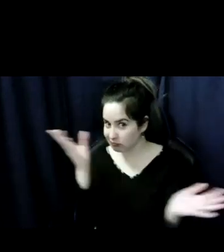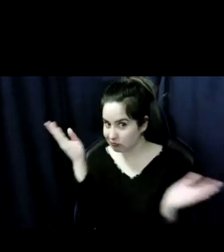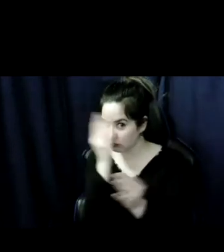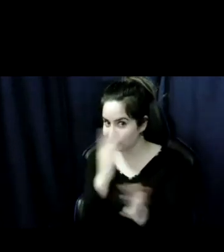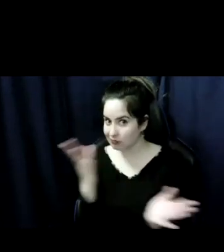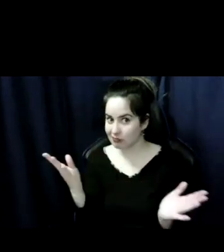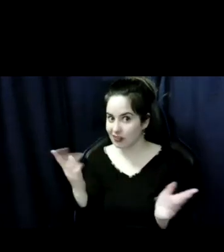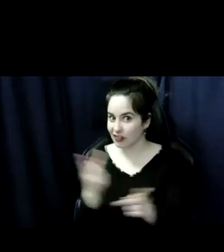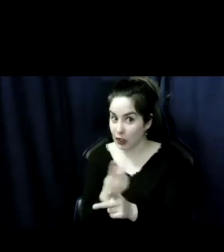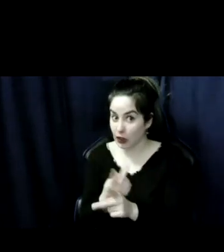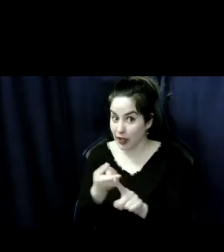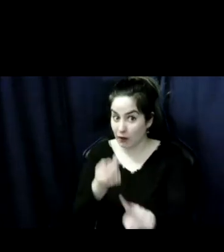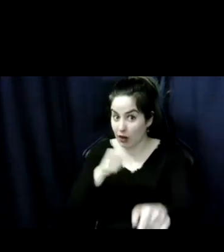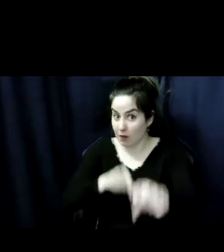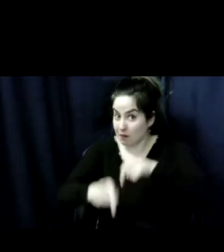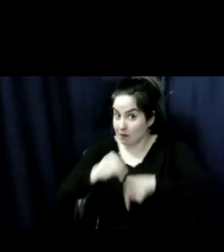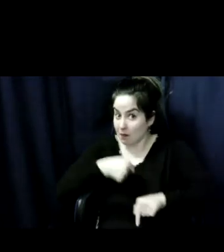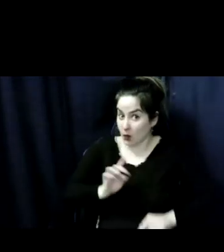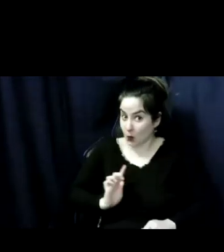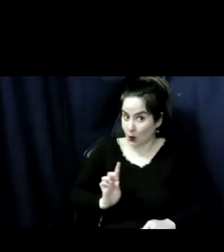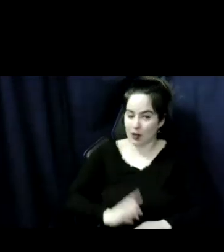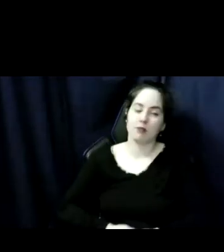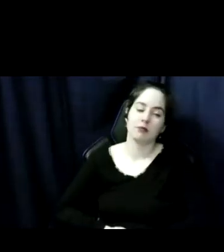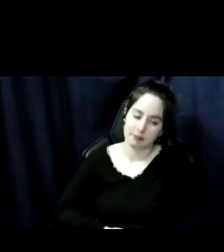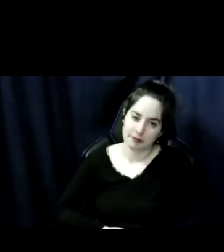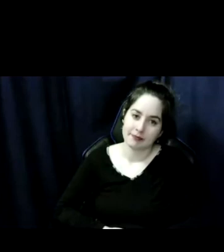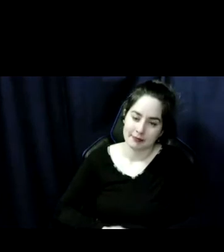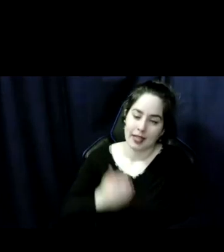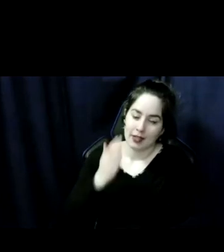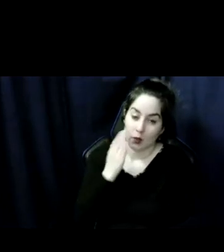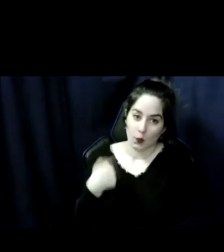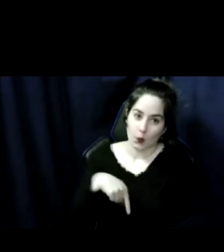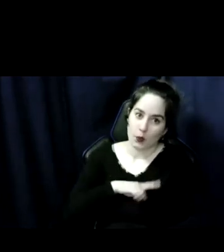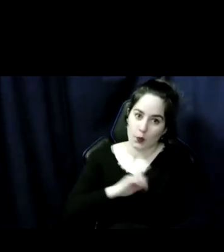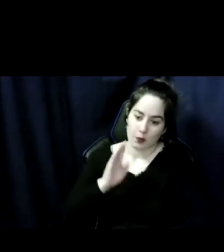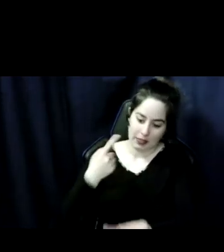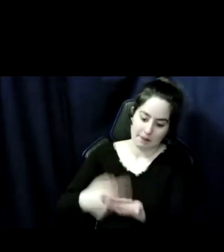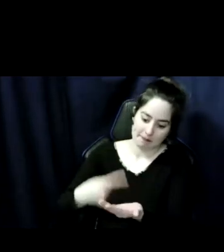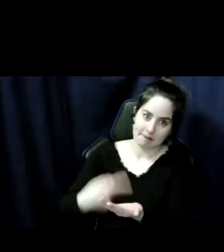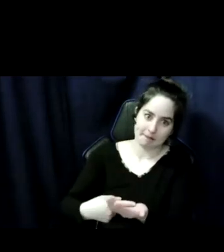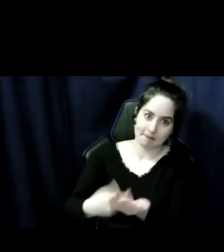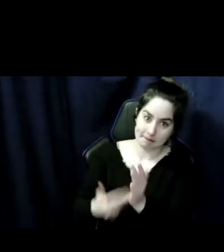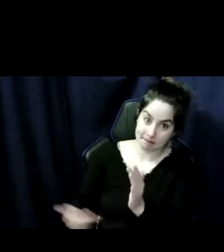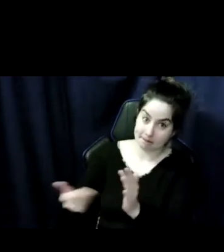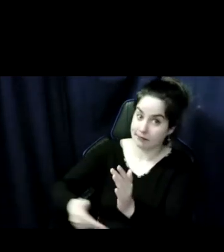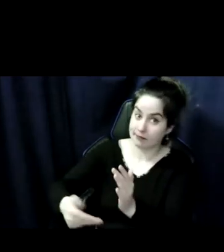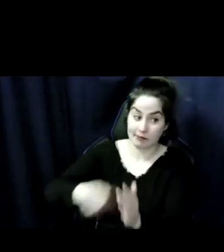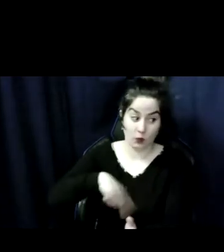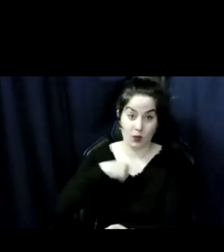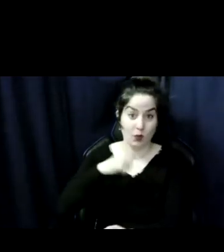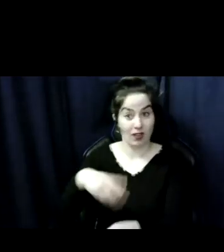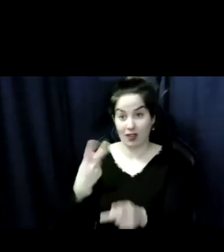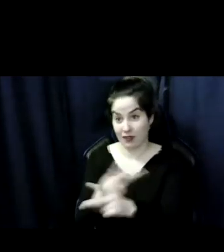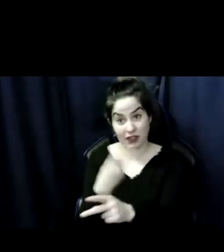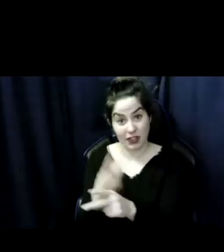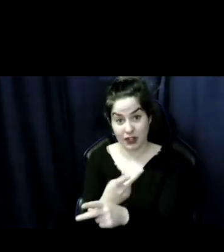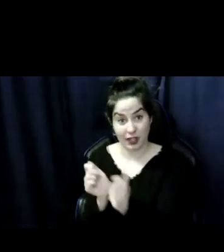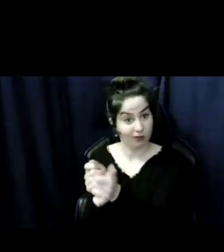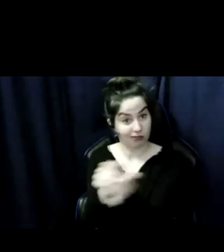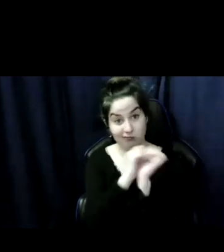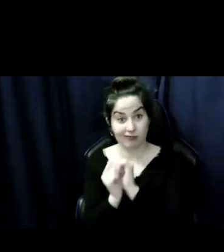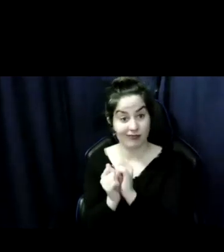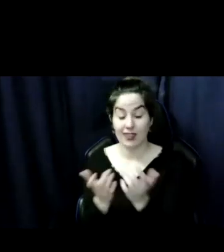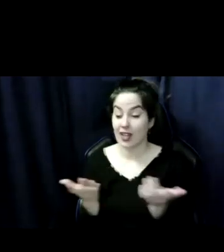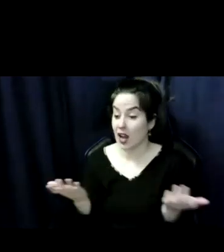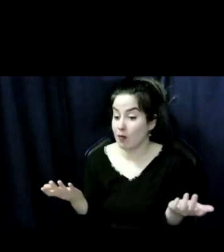Yeah, I mean, certainly we will be talking about this a lot, right? Like we'll all have to figure this out together. And I'm sure, I don't know, maybe if